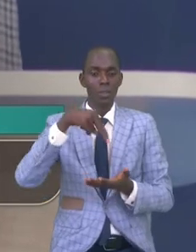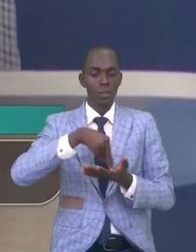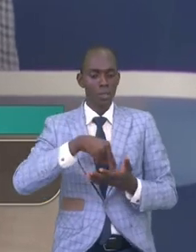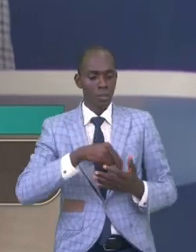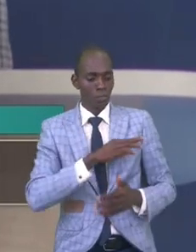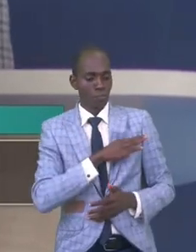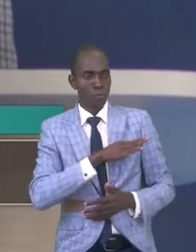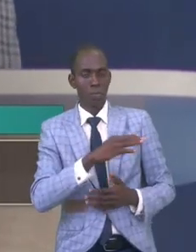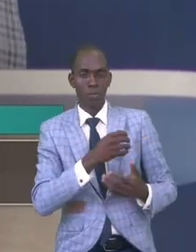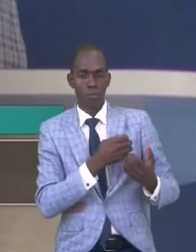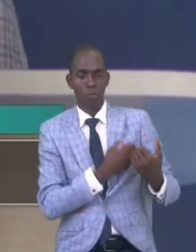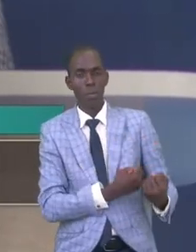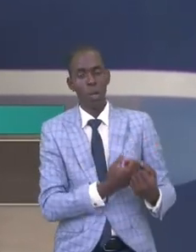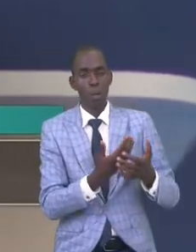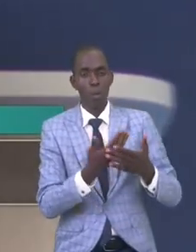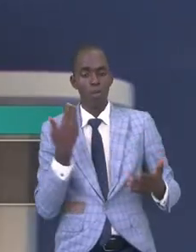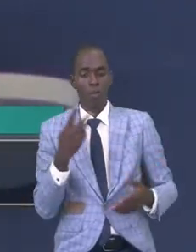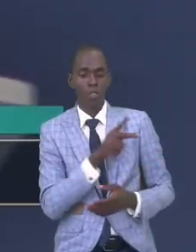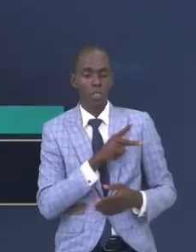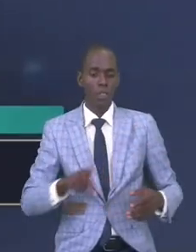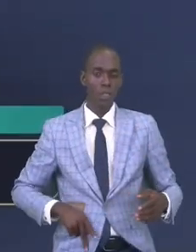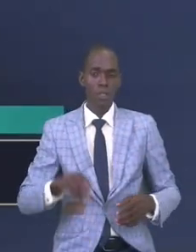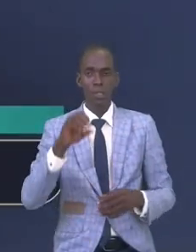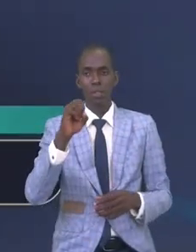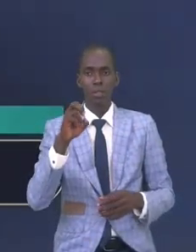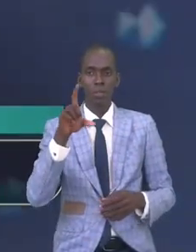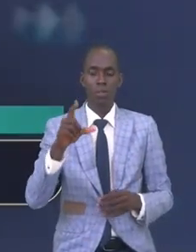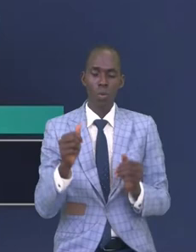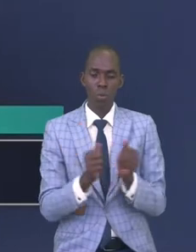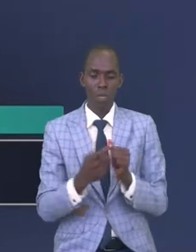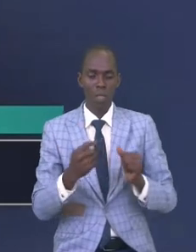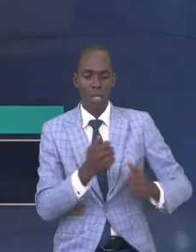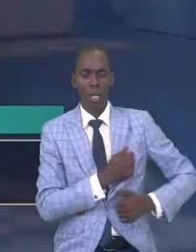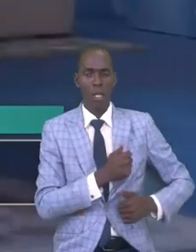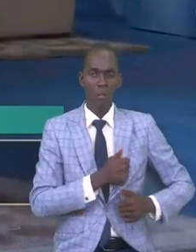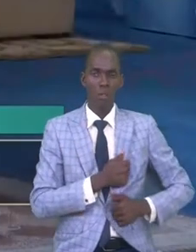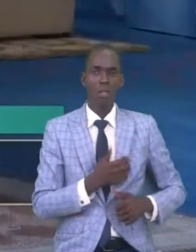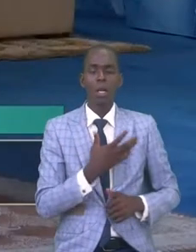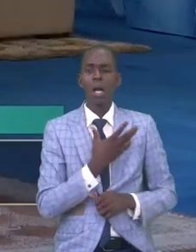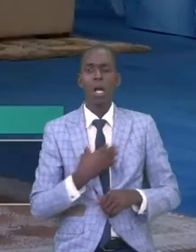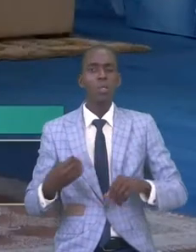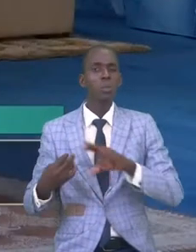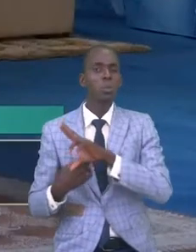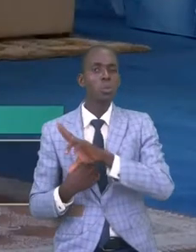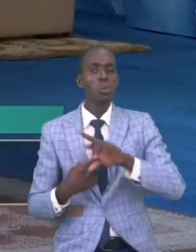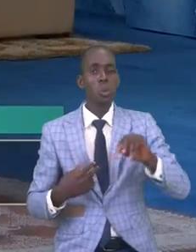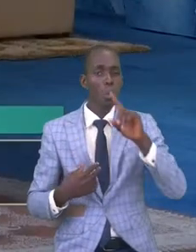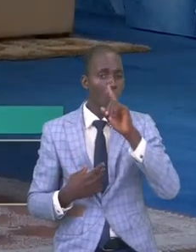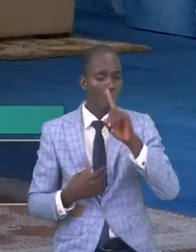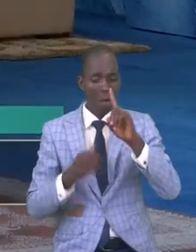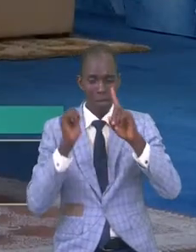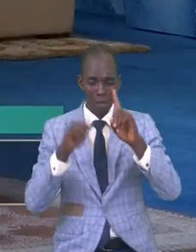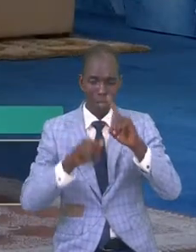before Saul and before the army of Saul, and nobody could touch